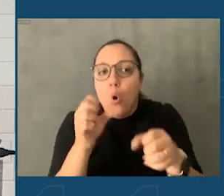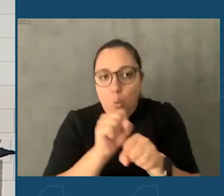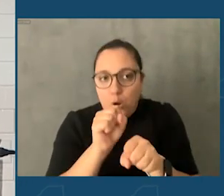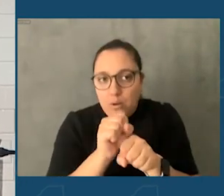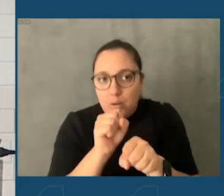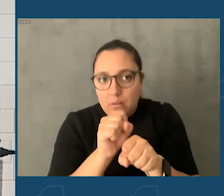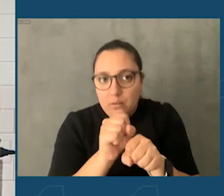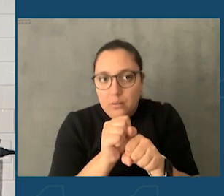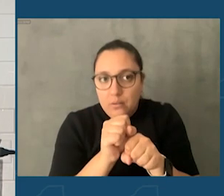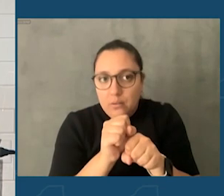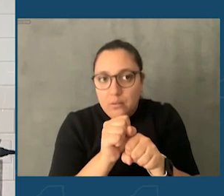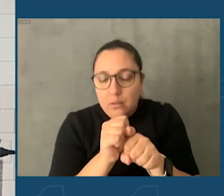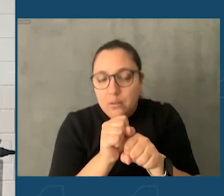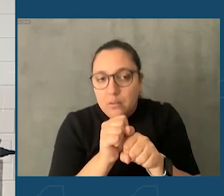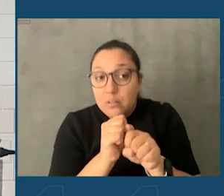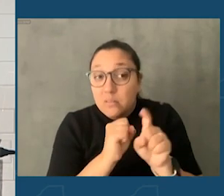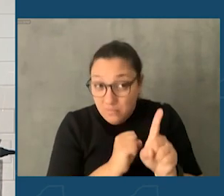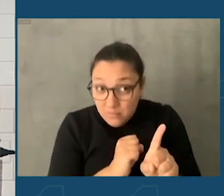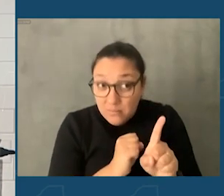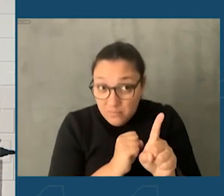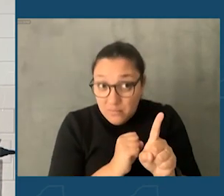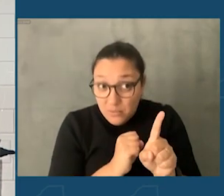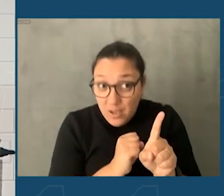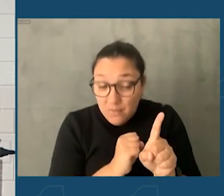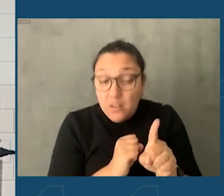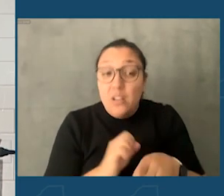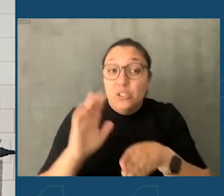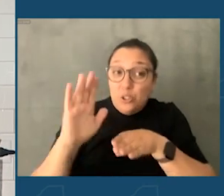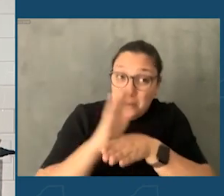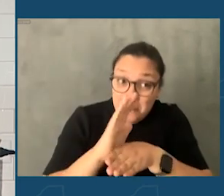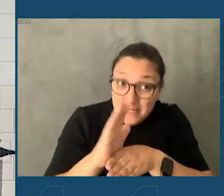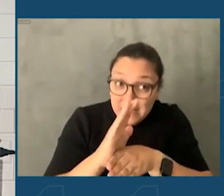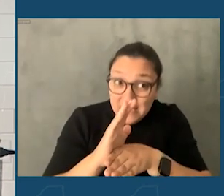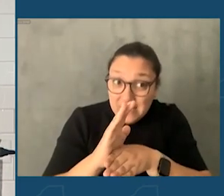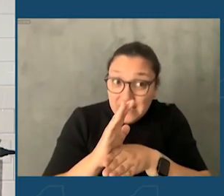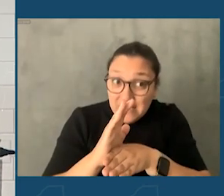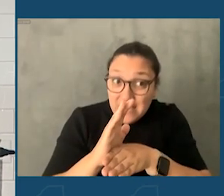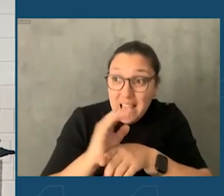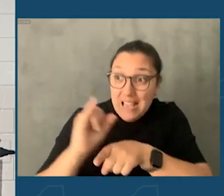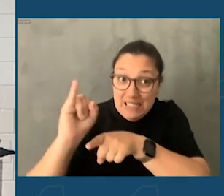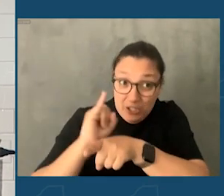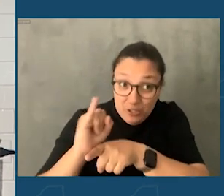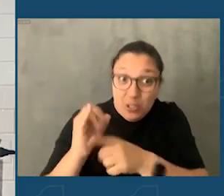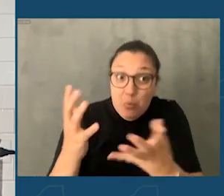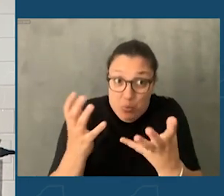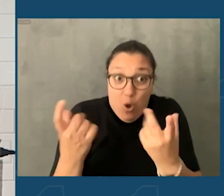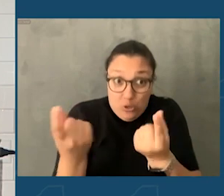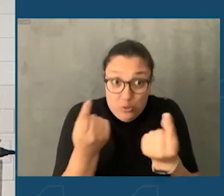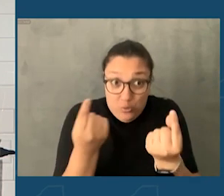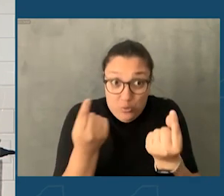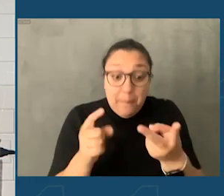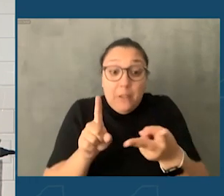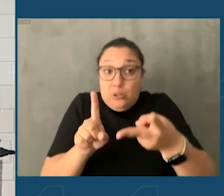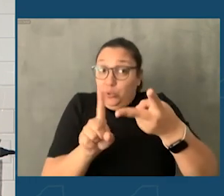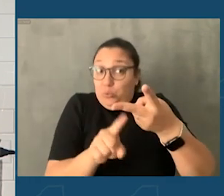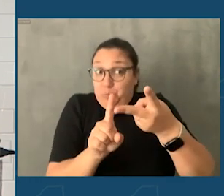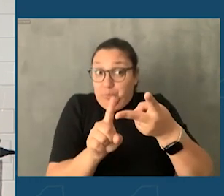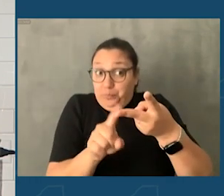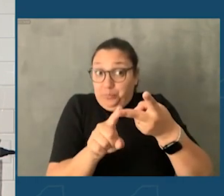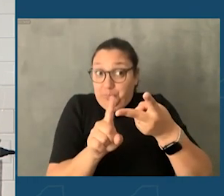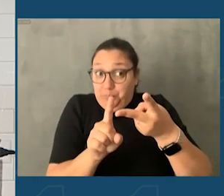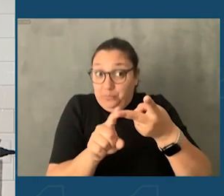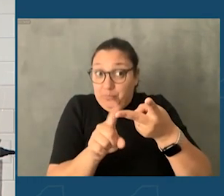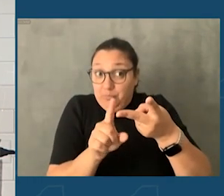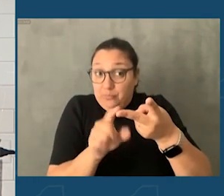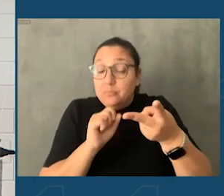community, as a business, our whole industry wants to do this right now. Number two, when we train people, and I will tell you